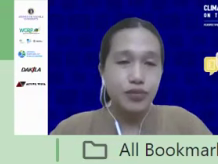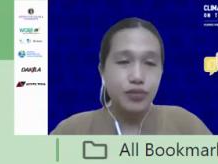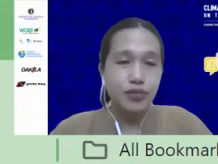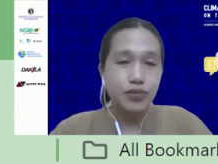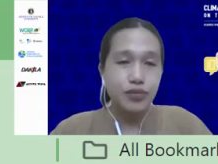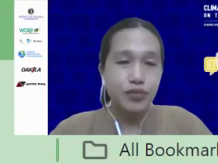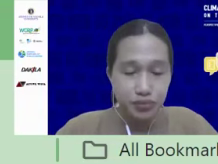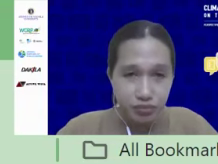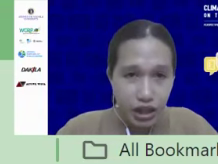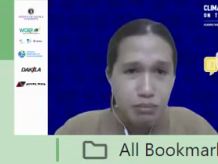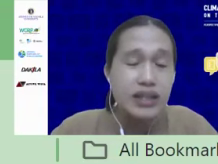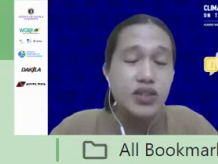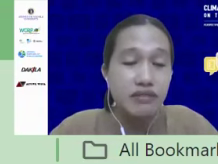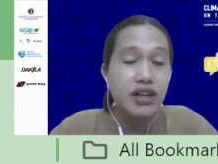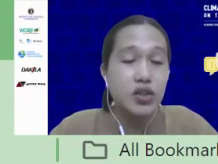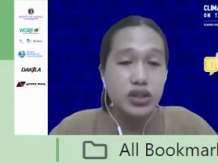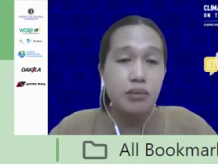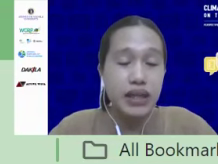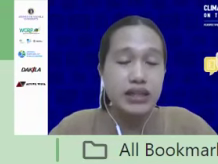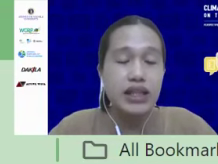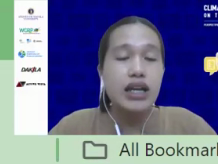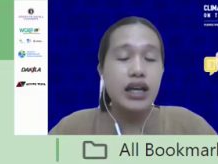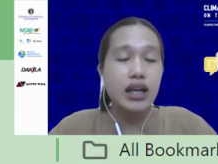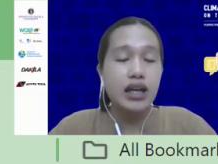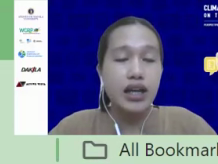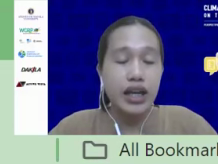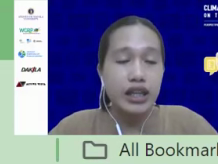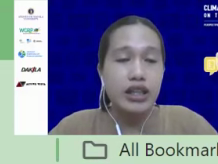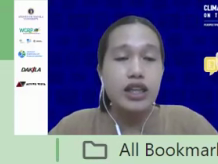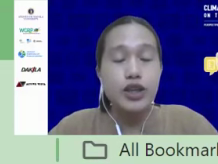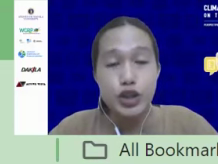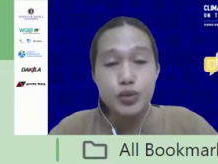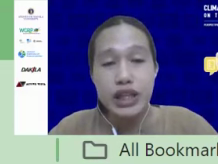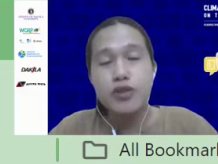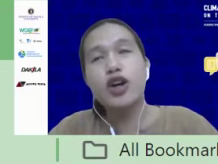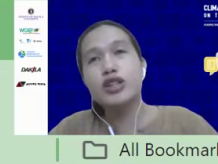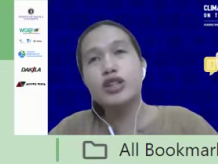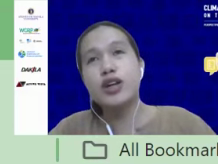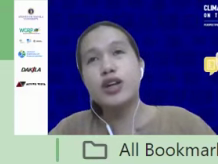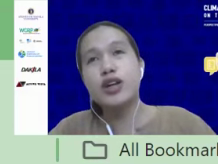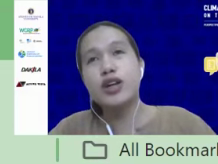screenings based on various topics. And usually we